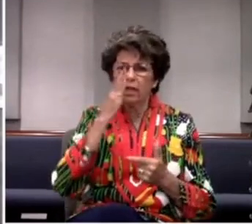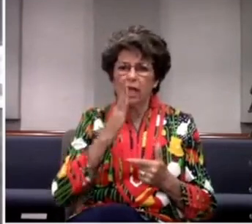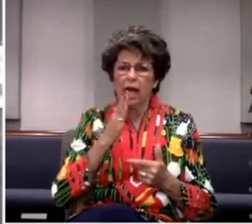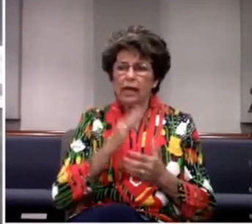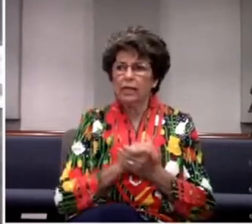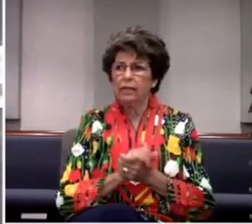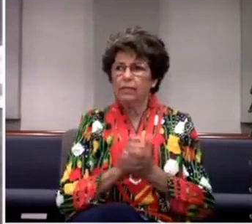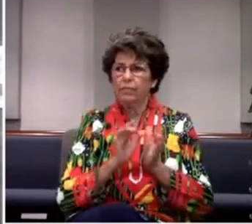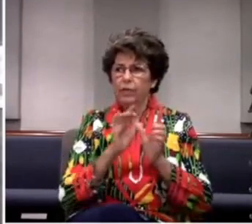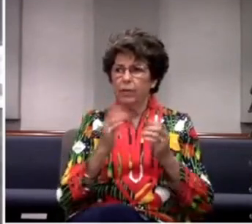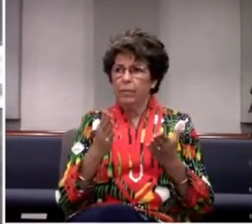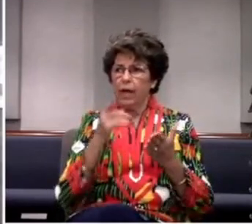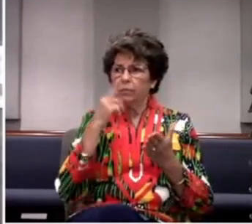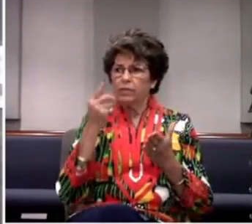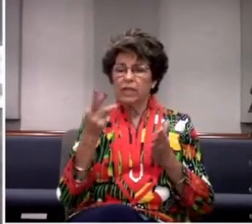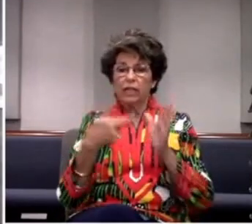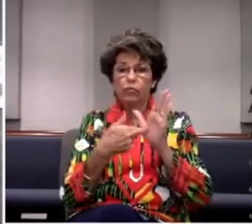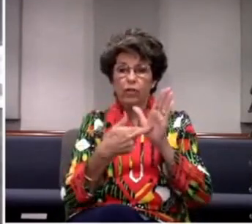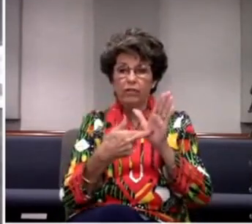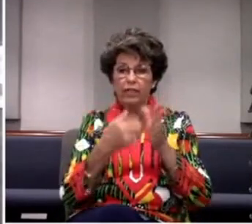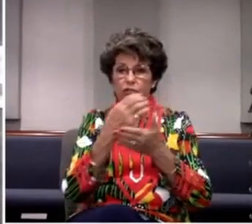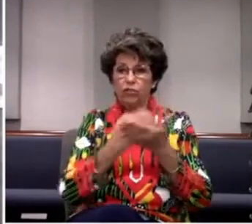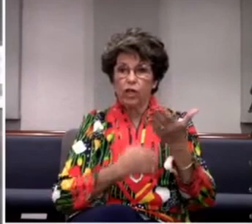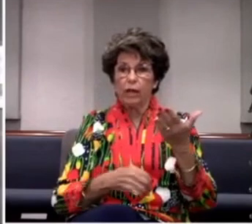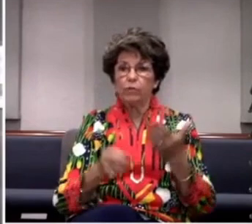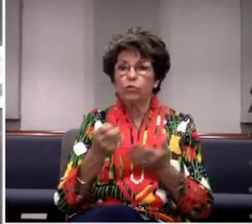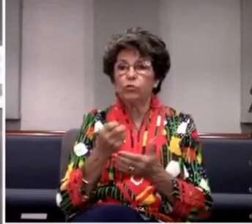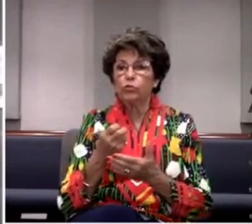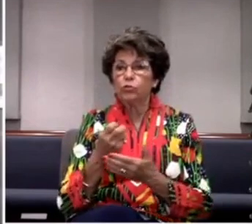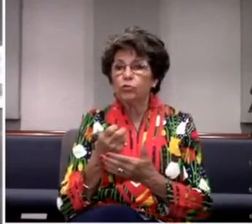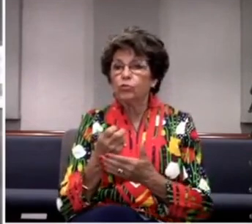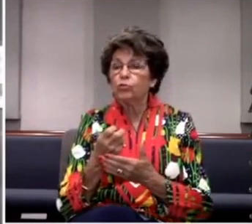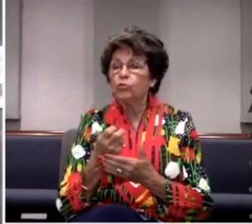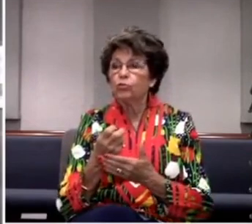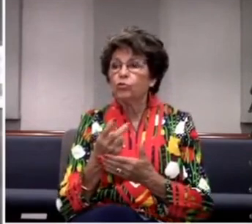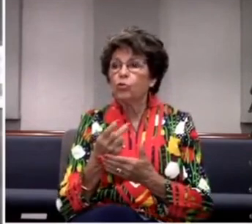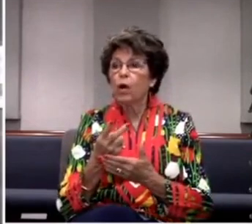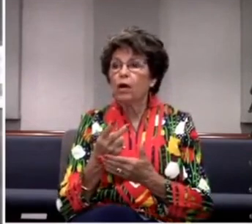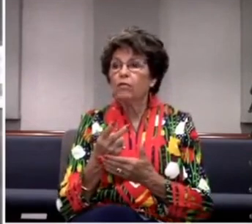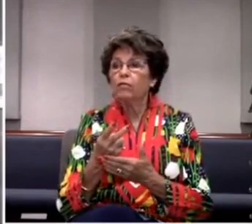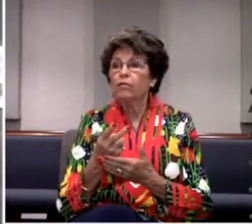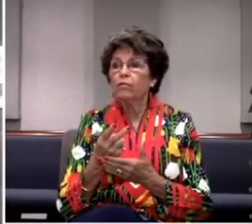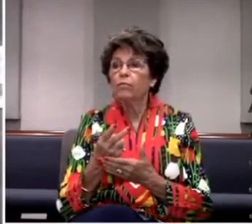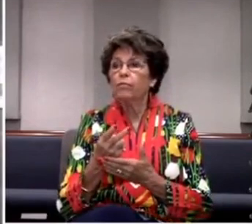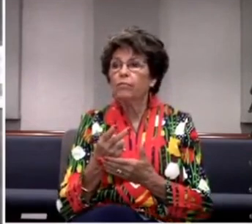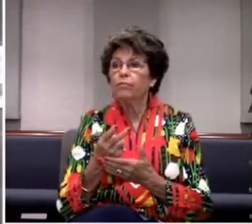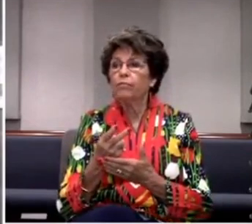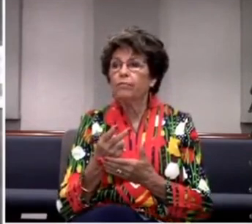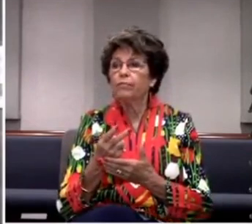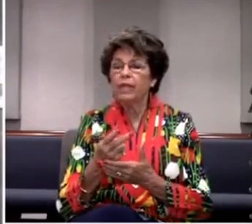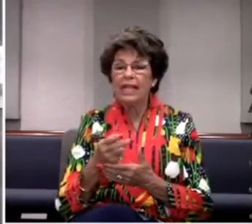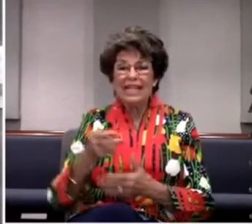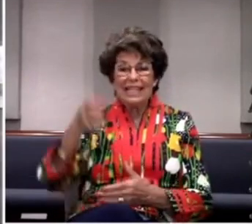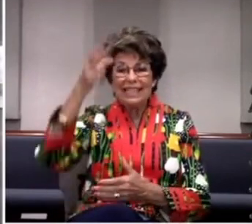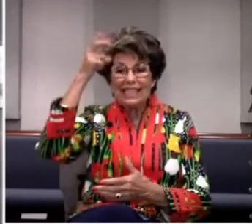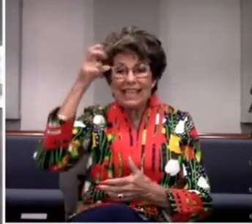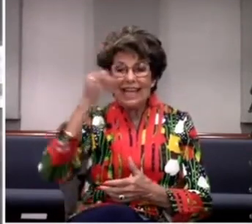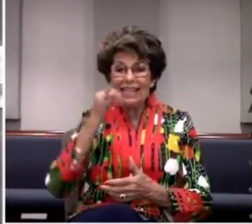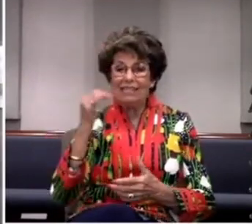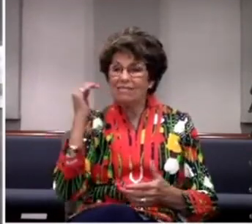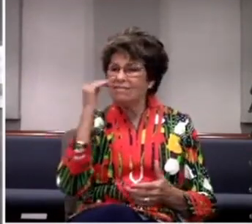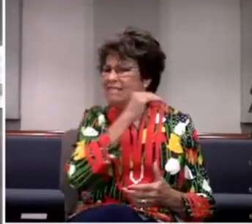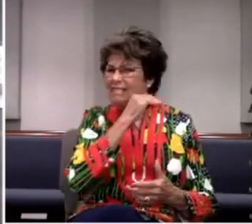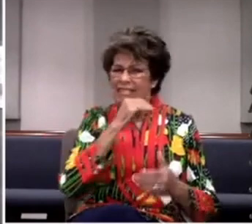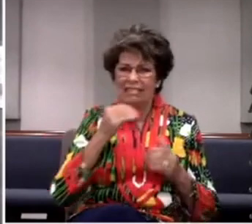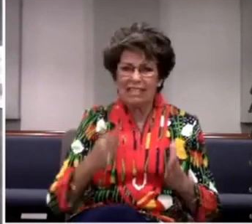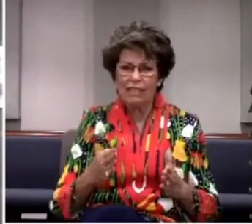The Bible said in Revelation chapter 12, and I read it to you, that Satan is a deceiver. And the reason